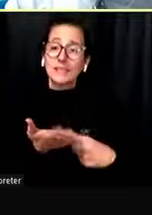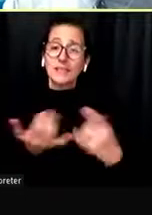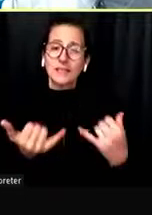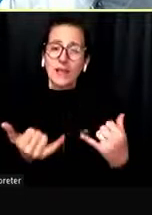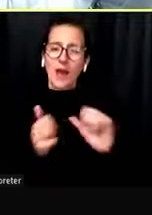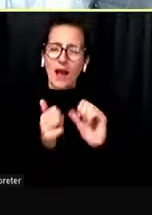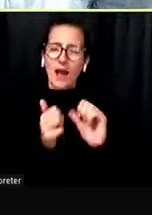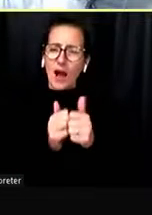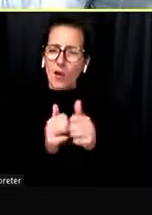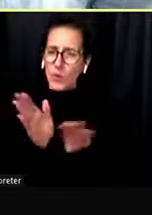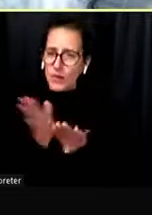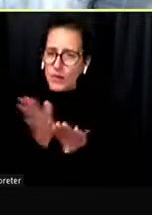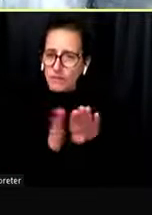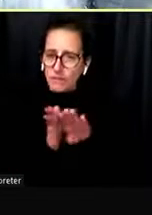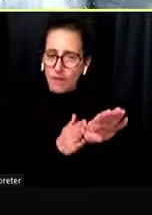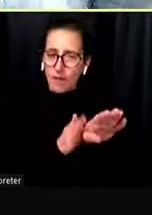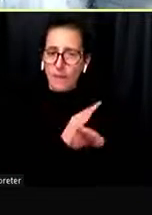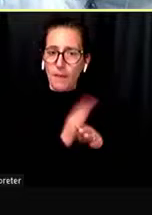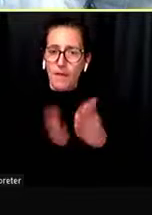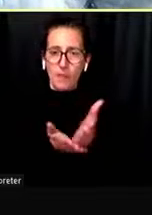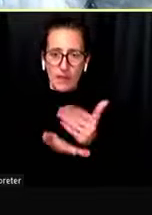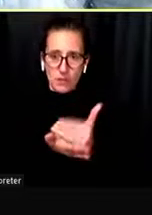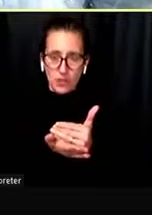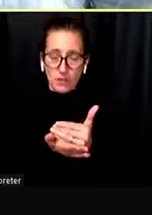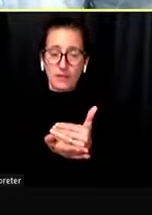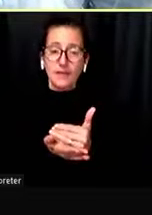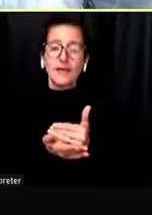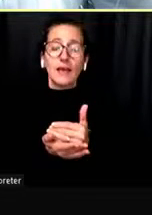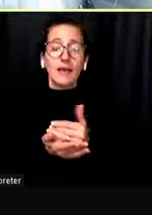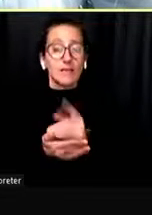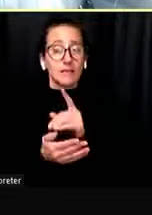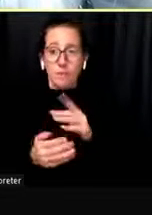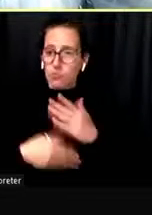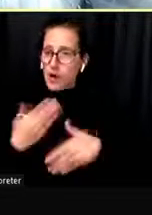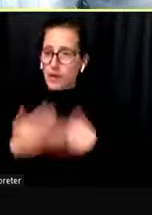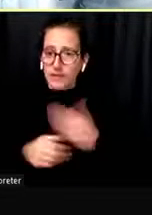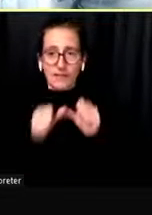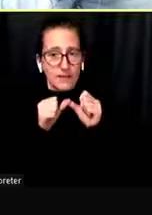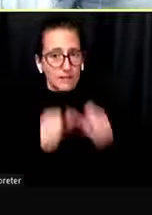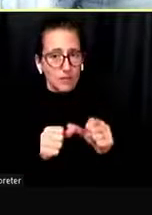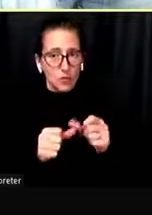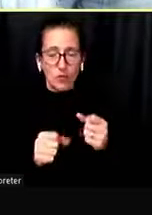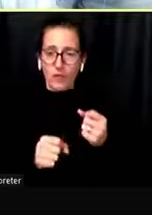form. So it's literally actually a year-round process. For us to get to